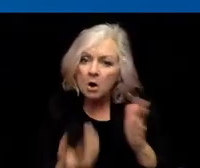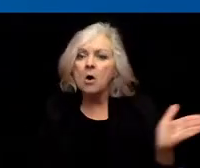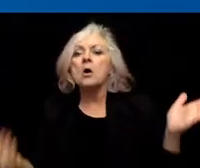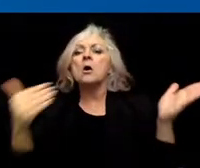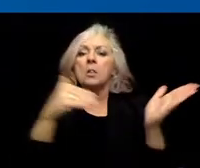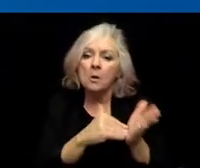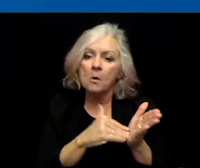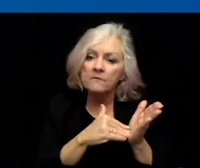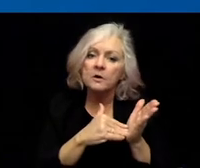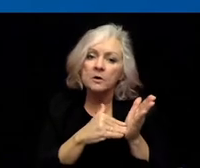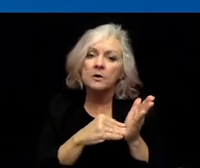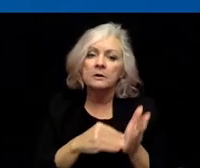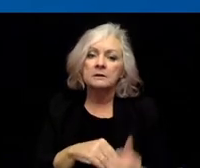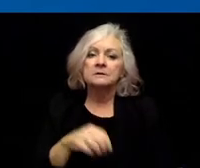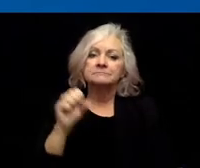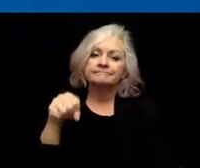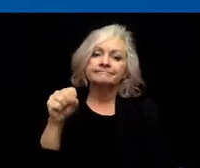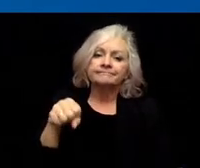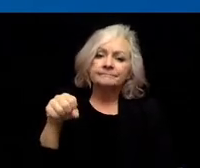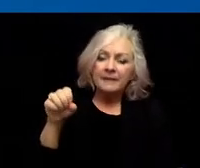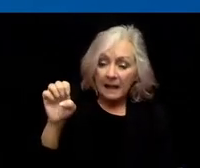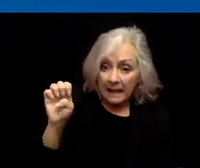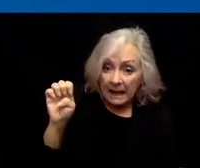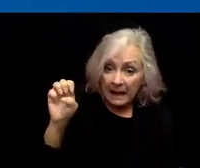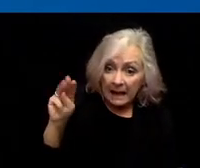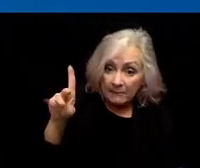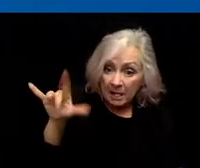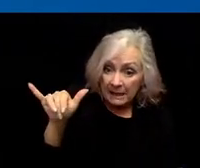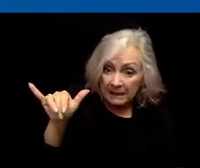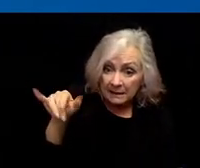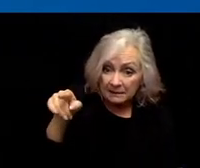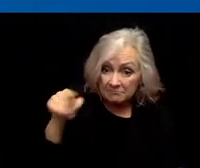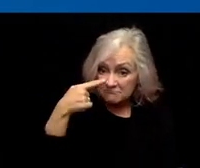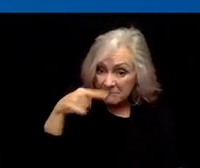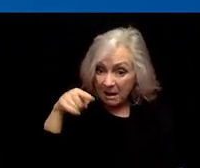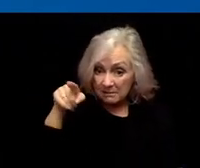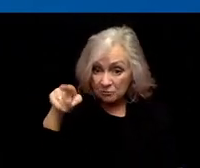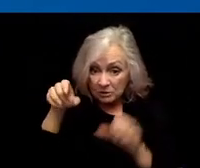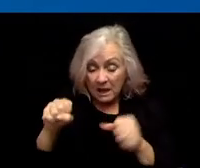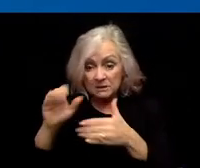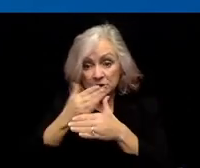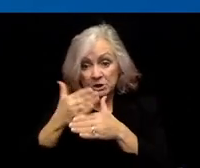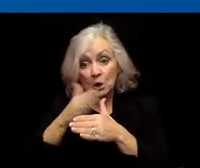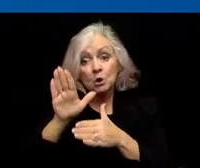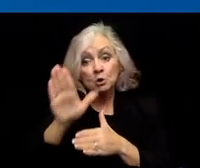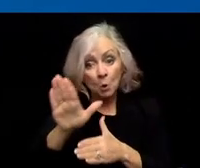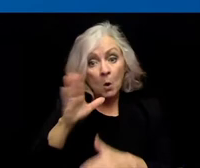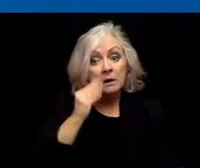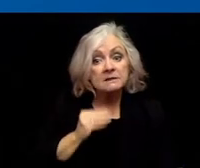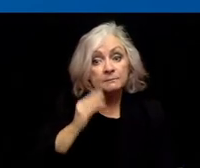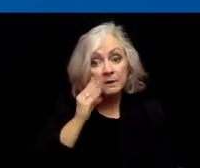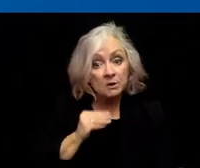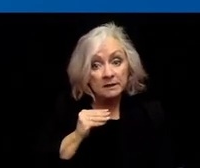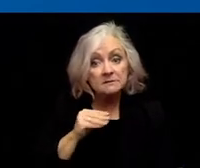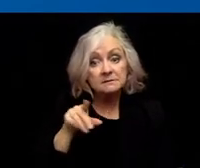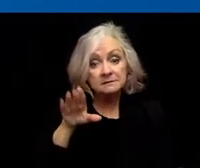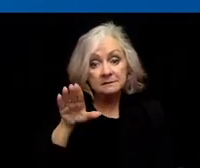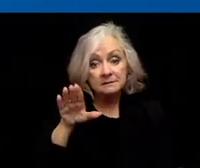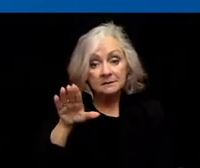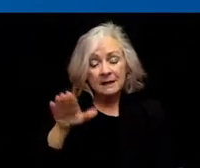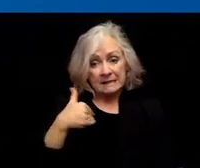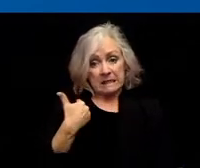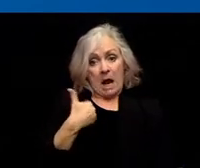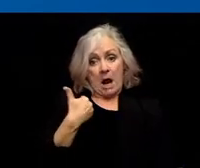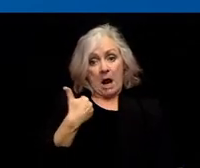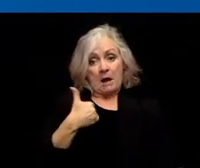those transition times. Emily, I wonder if you can share some of your insights as a younger professional. How do you see